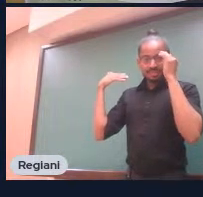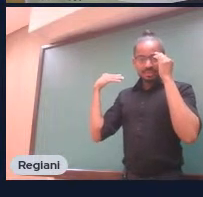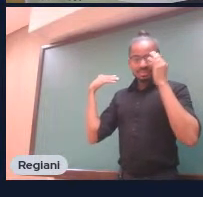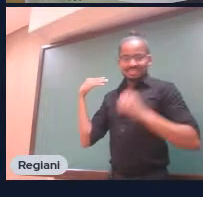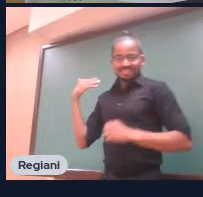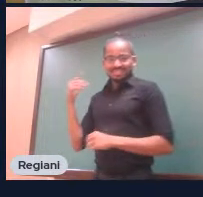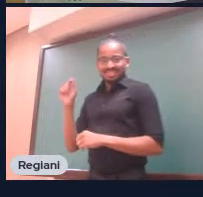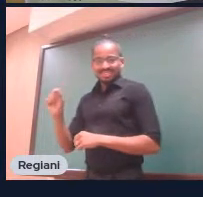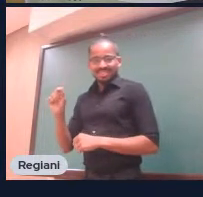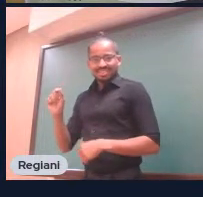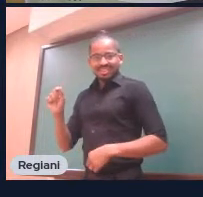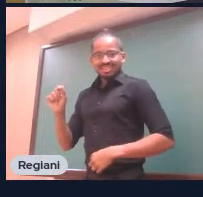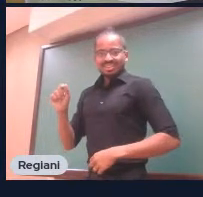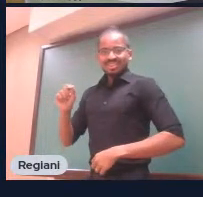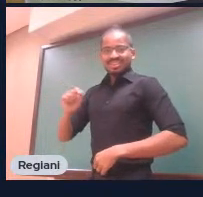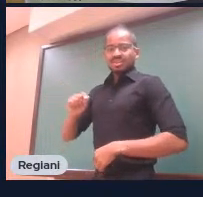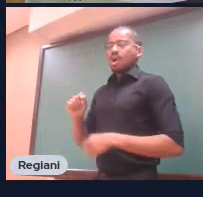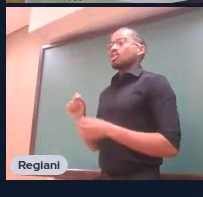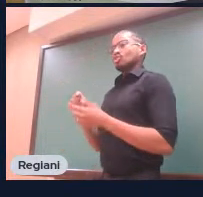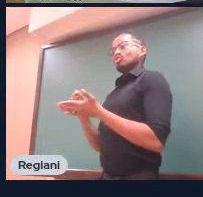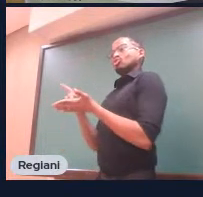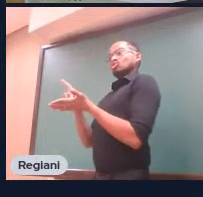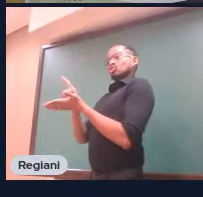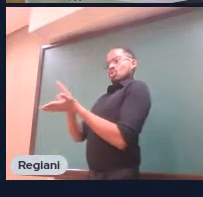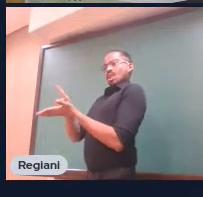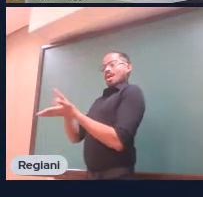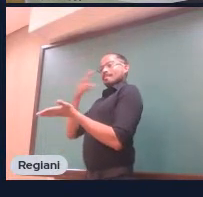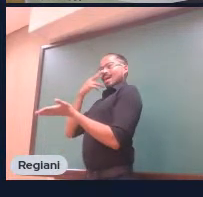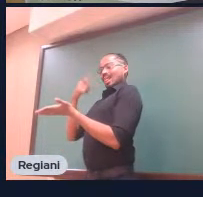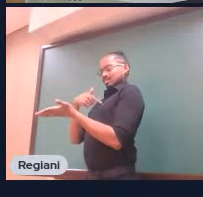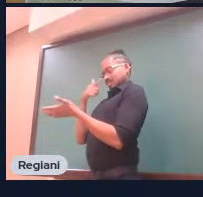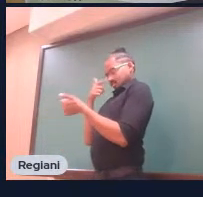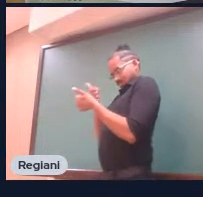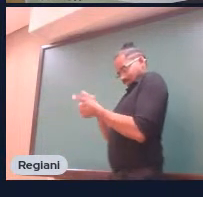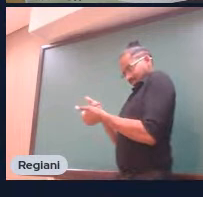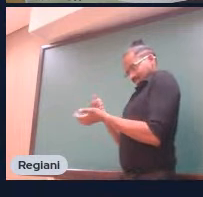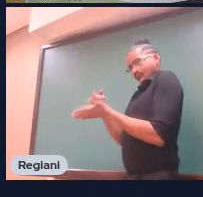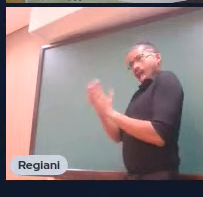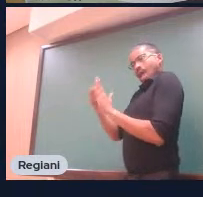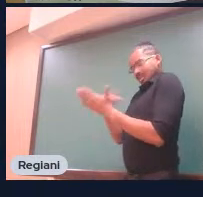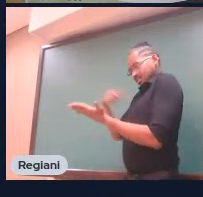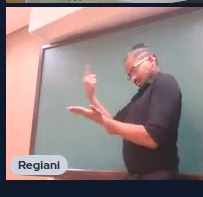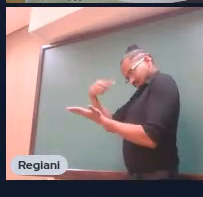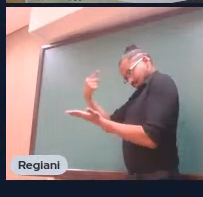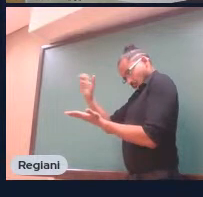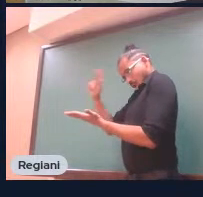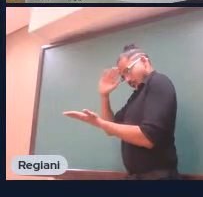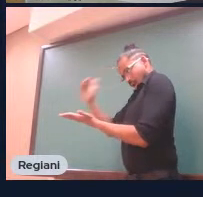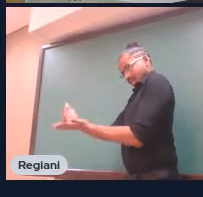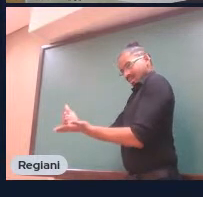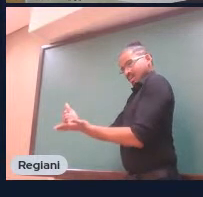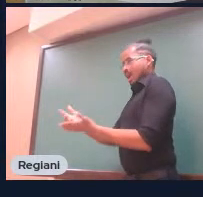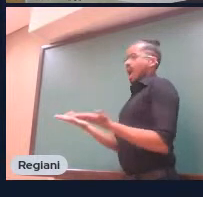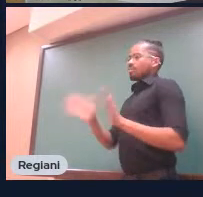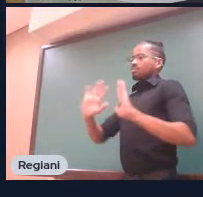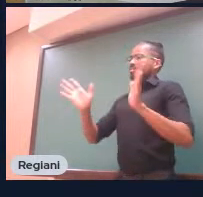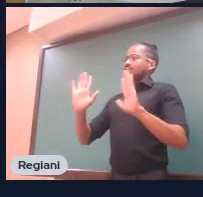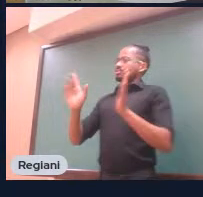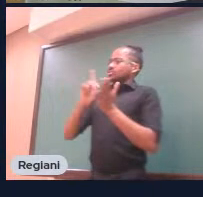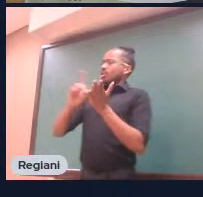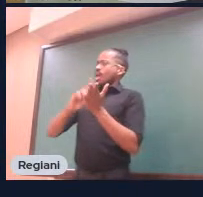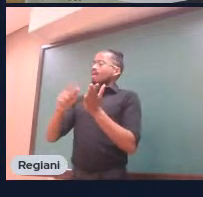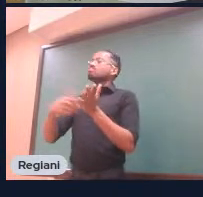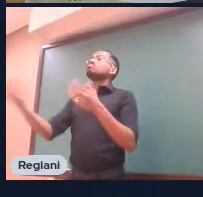dizendo-se, né, se fazendo prescritivo, e agora também se colocando descritivo,